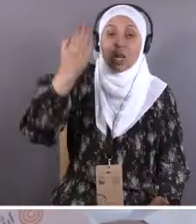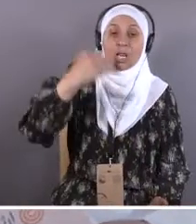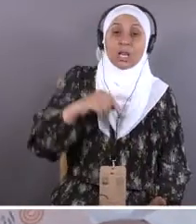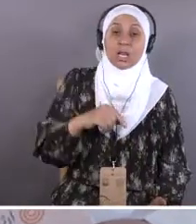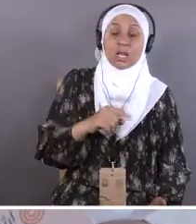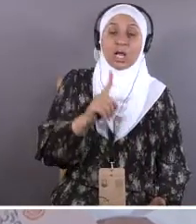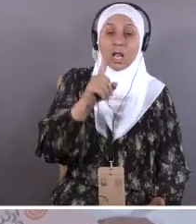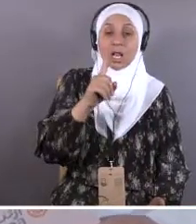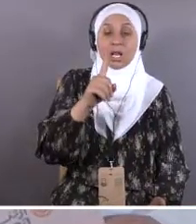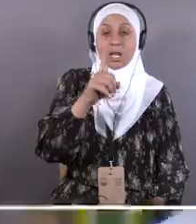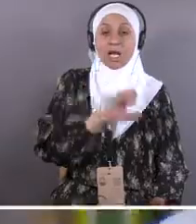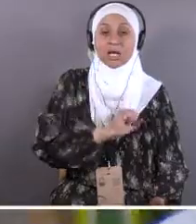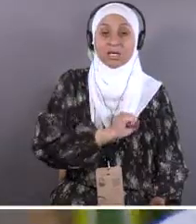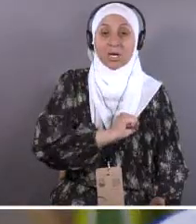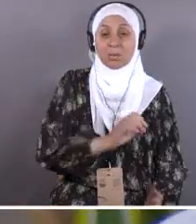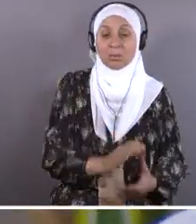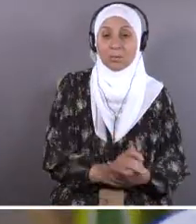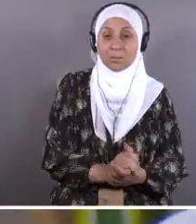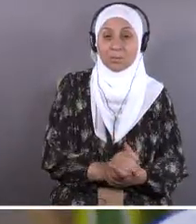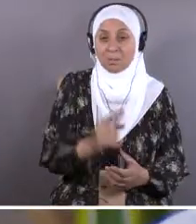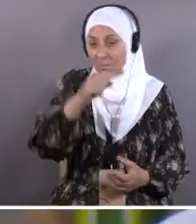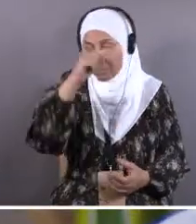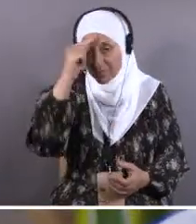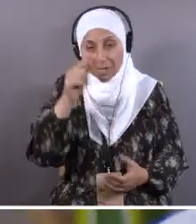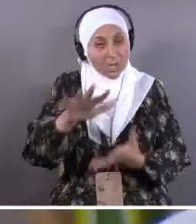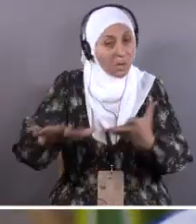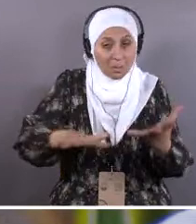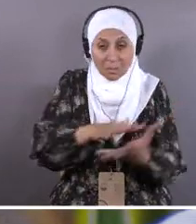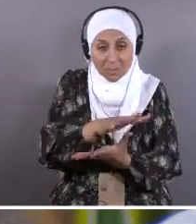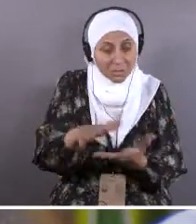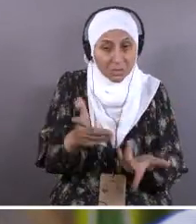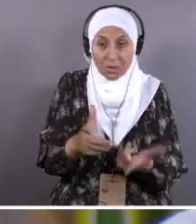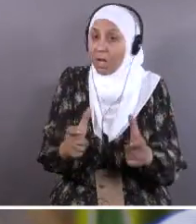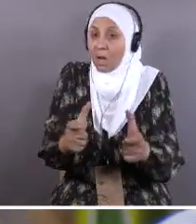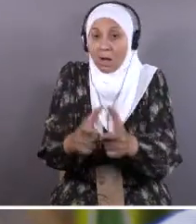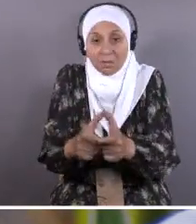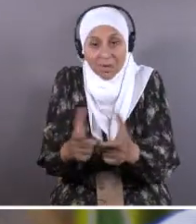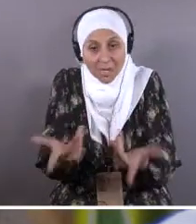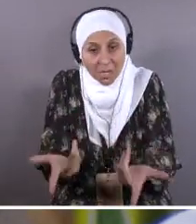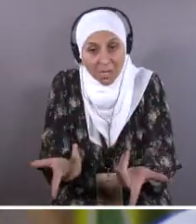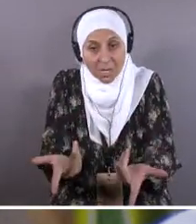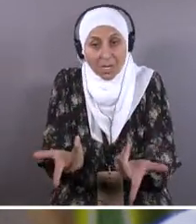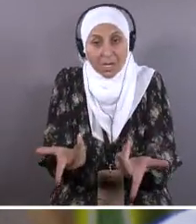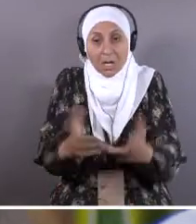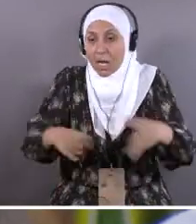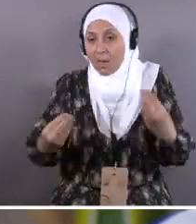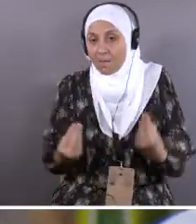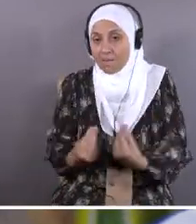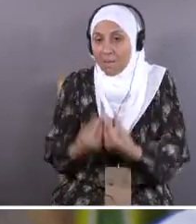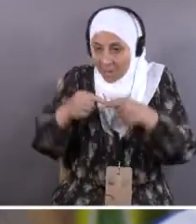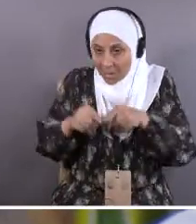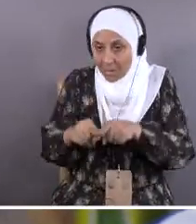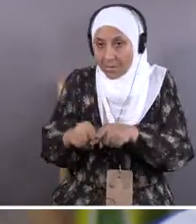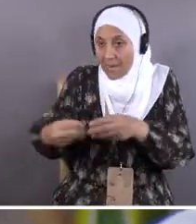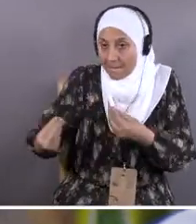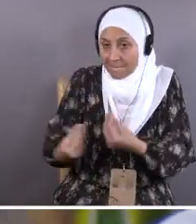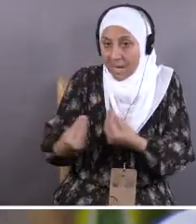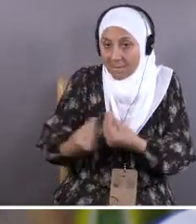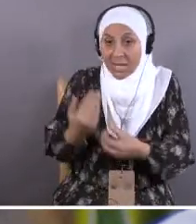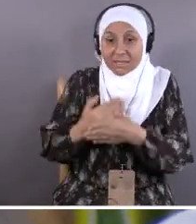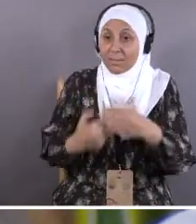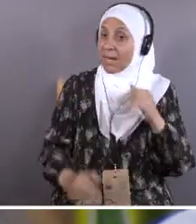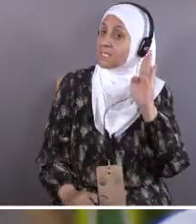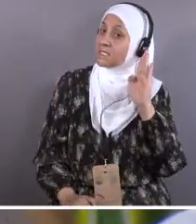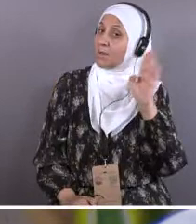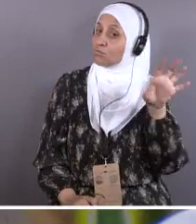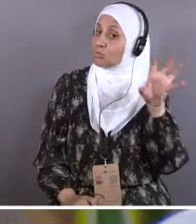my grandfather, whenever he used to have a problem, whether a tribal problem or any other problem, he